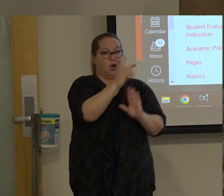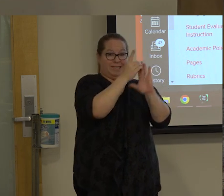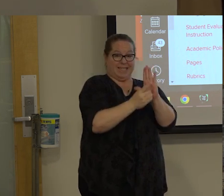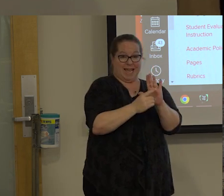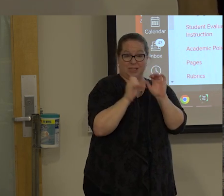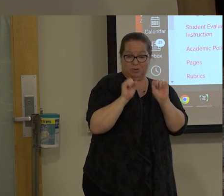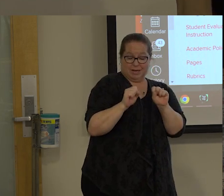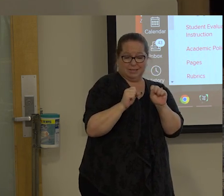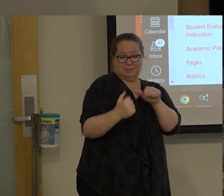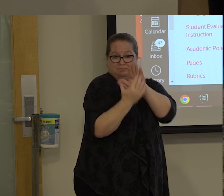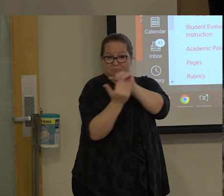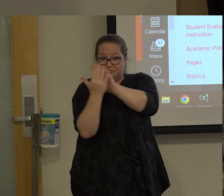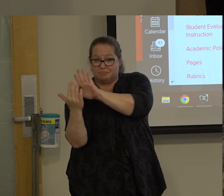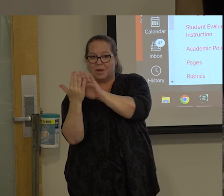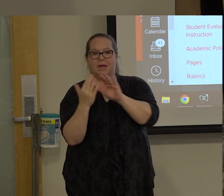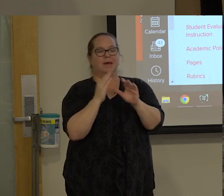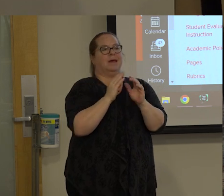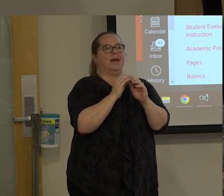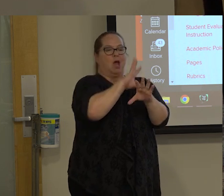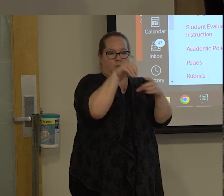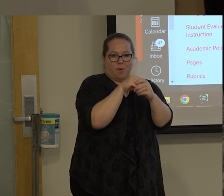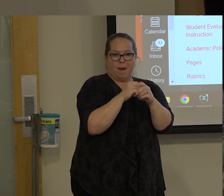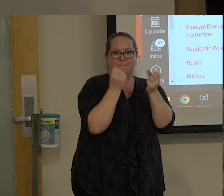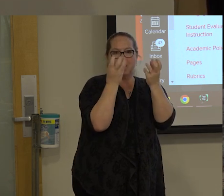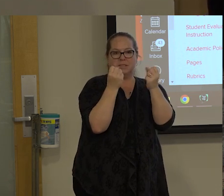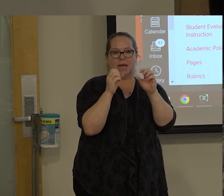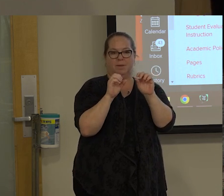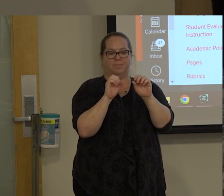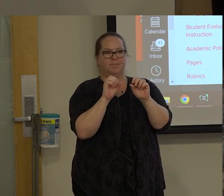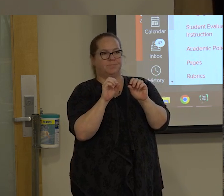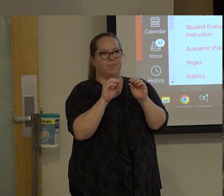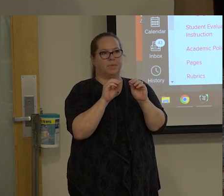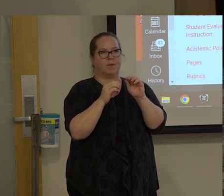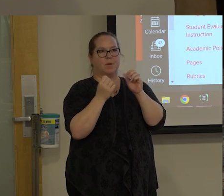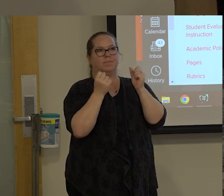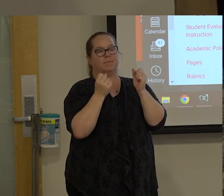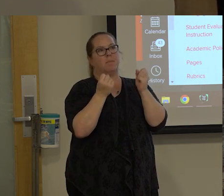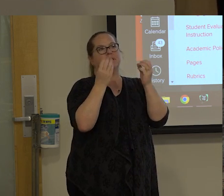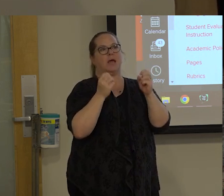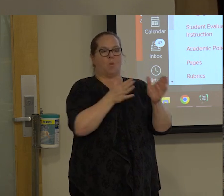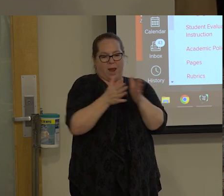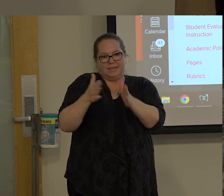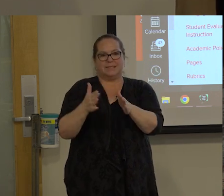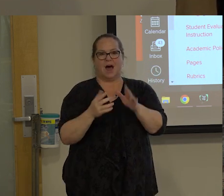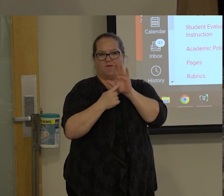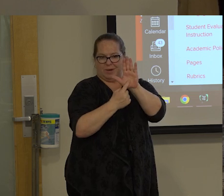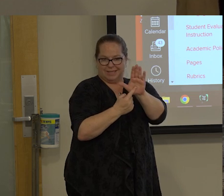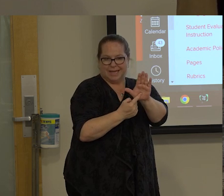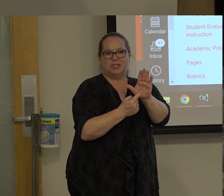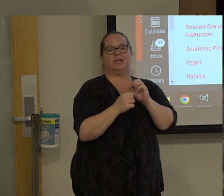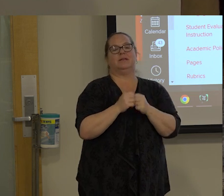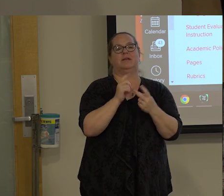strategies focus especially on incorporating multimodal means of representation and engagement,